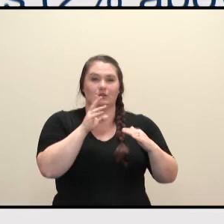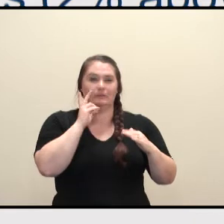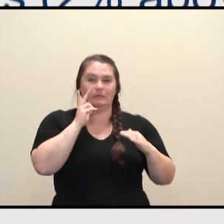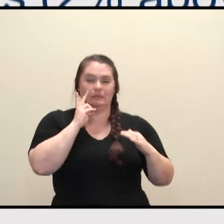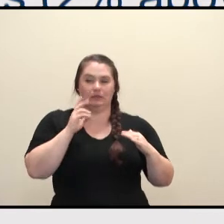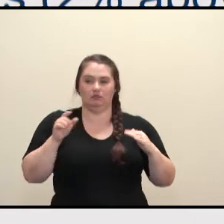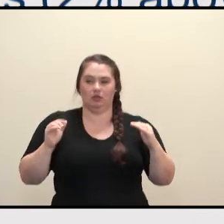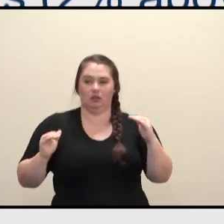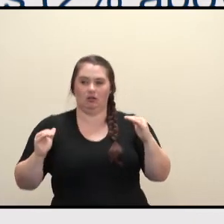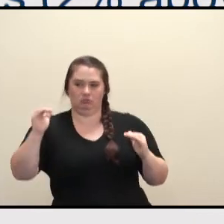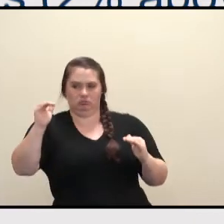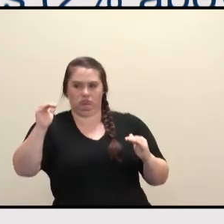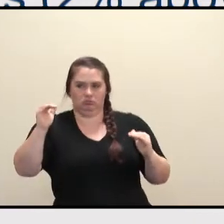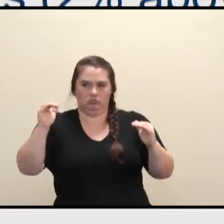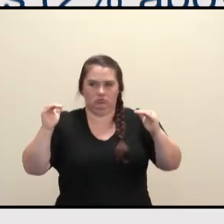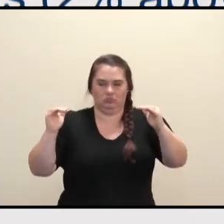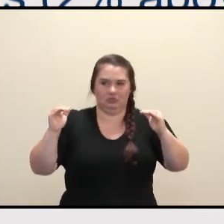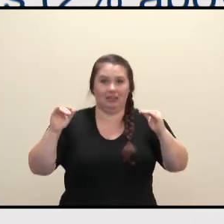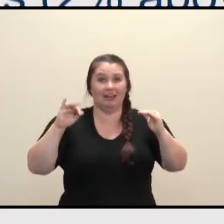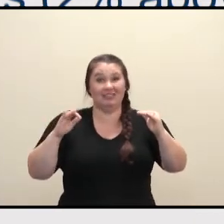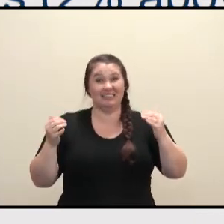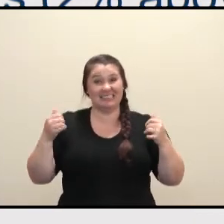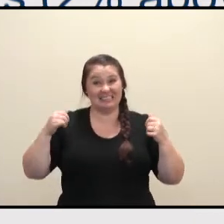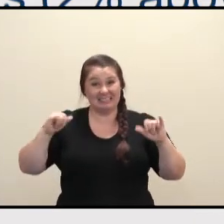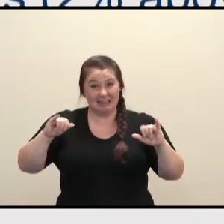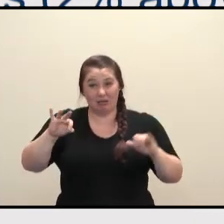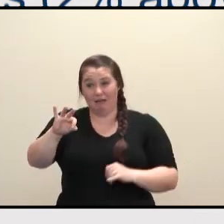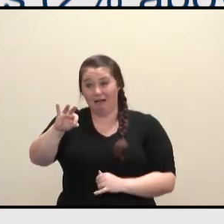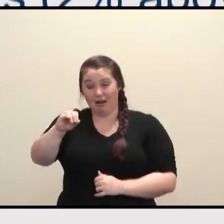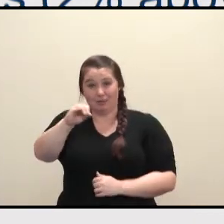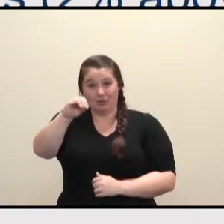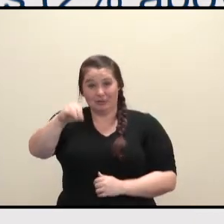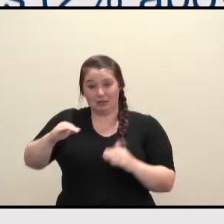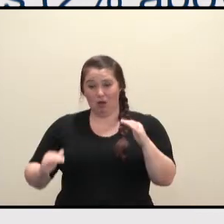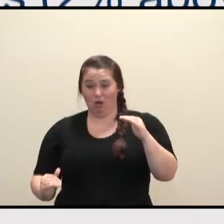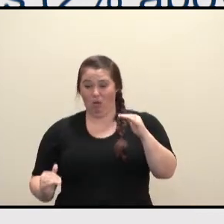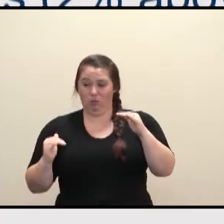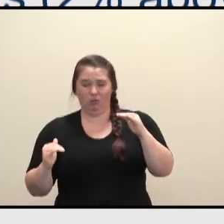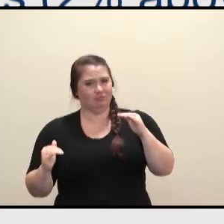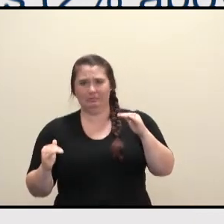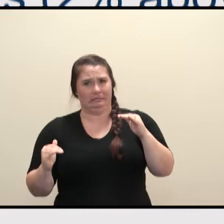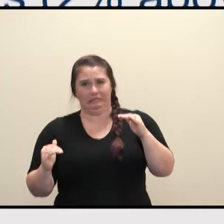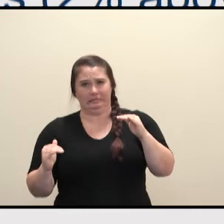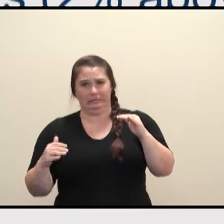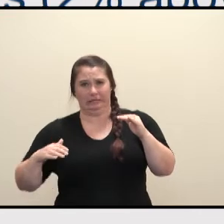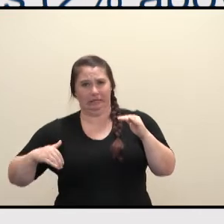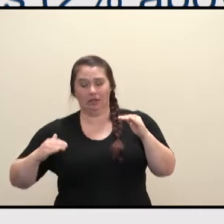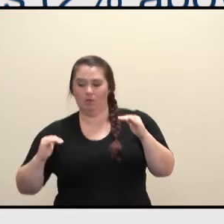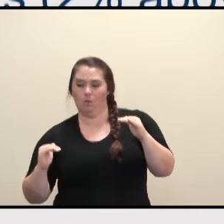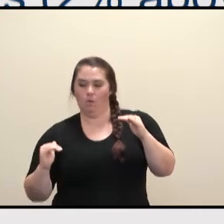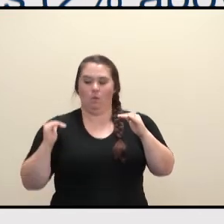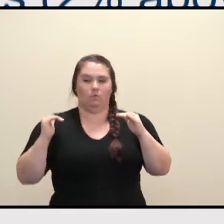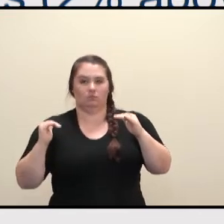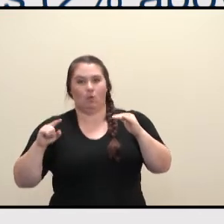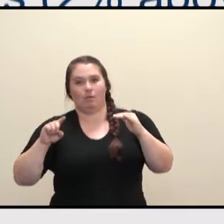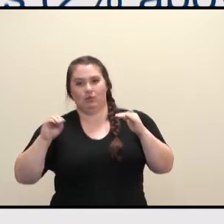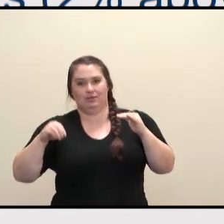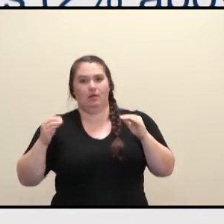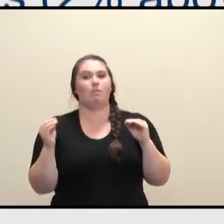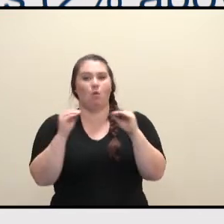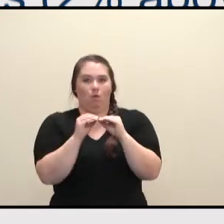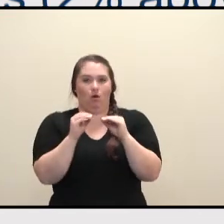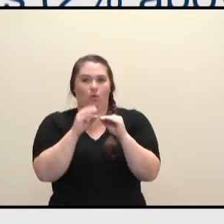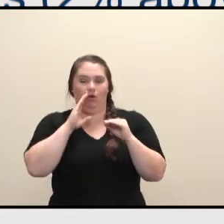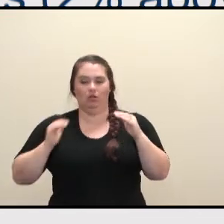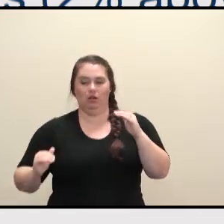we see that employee pay is still below that 90% of market, we're going to give them 1% more, and that's going to help move them closer to market